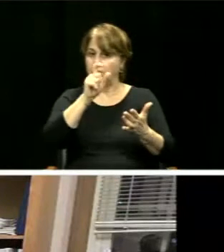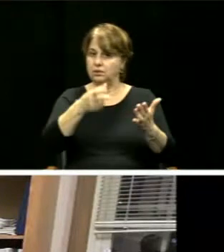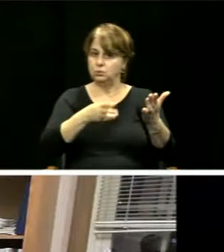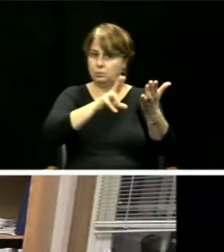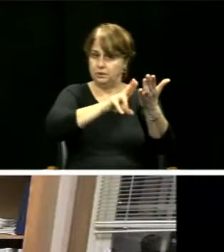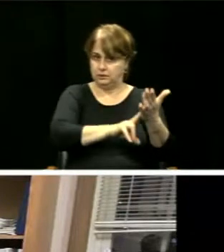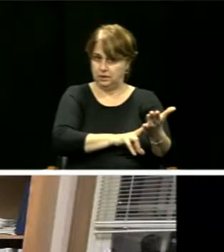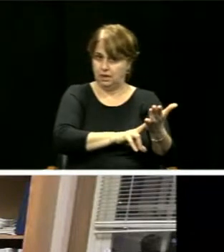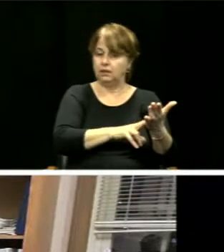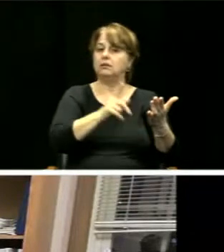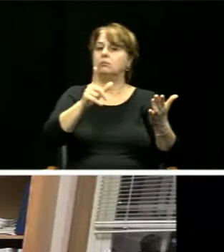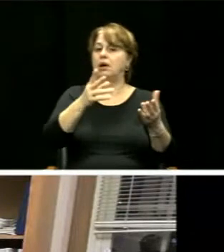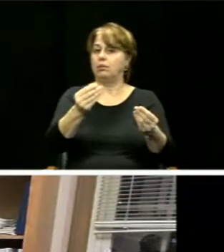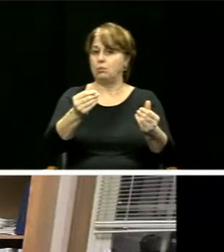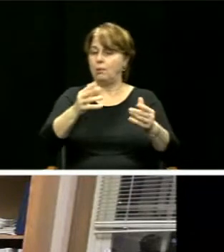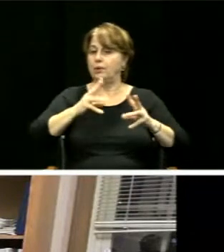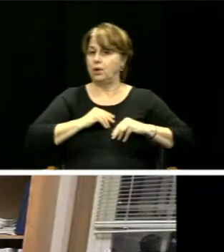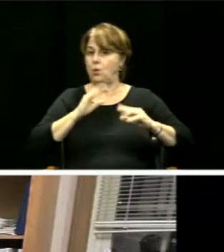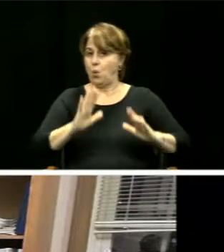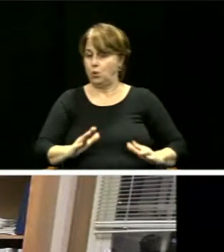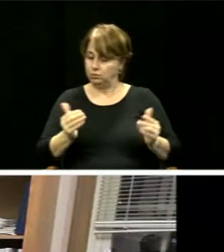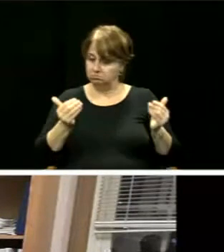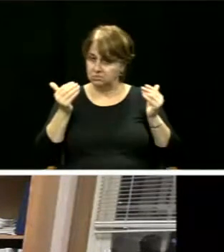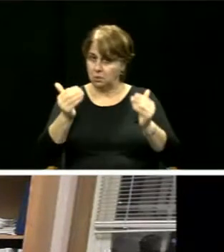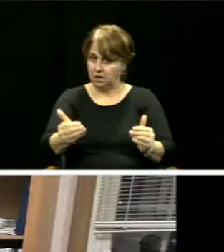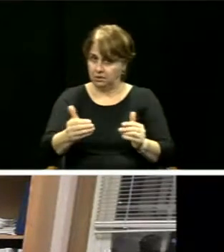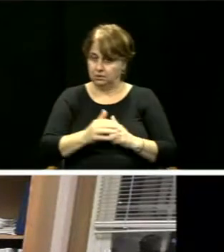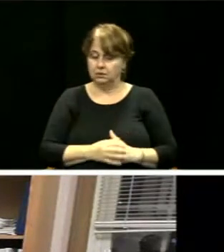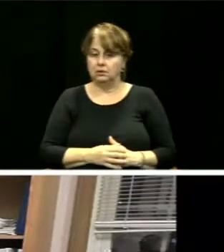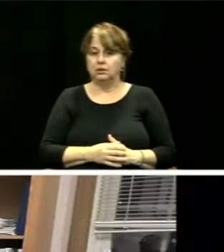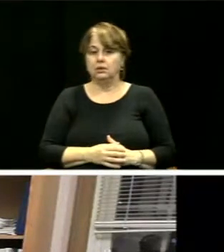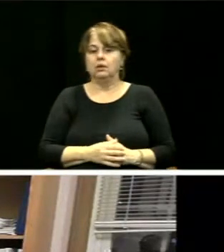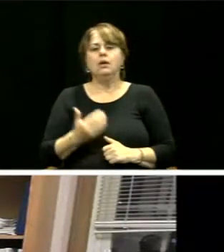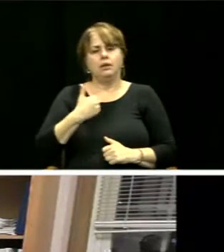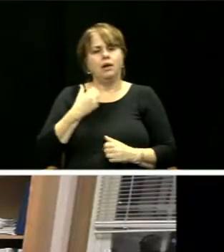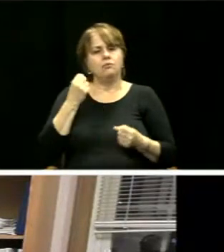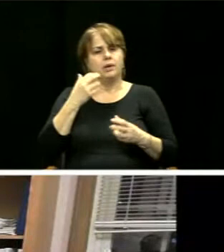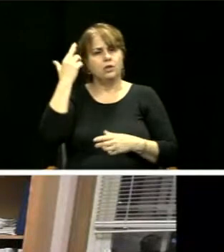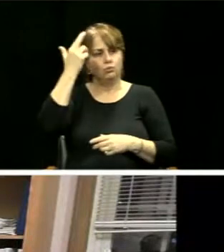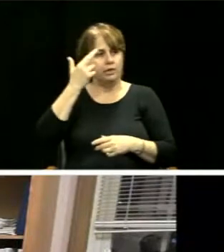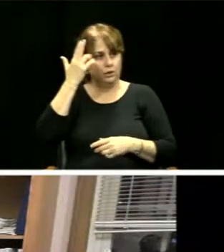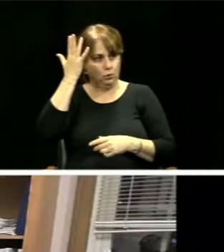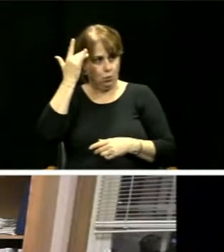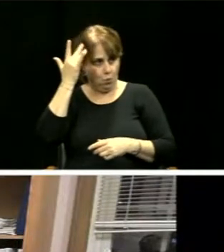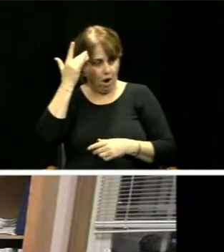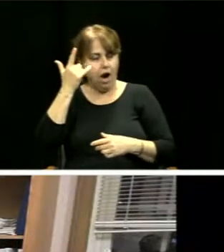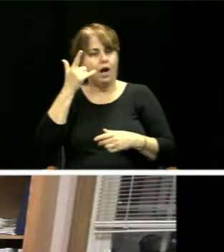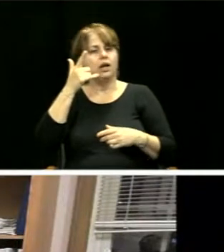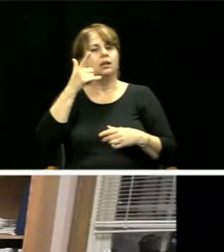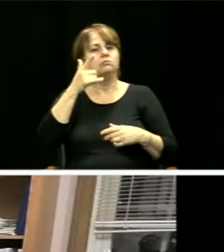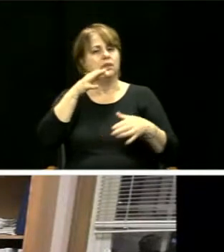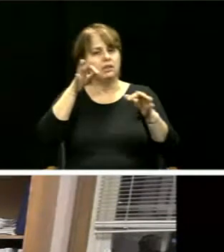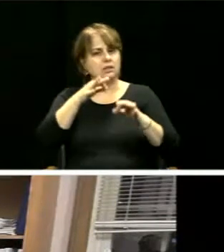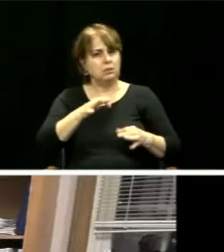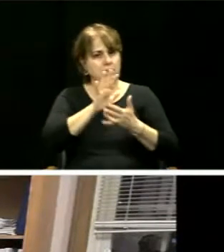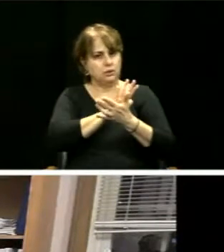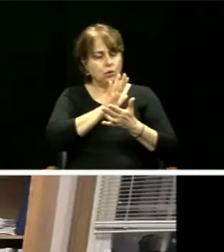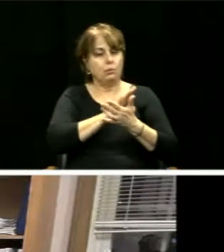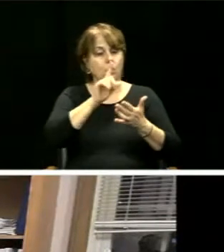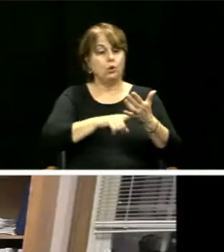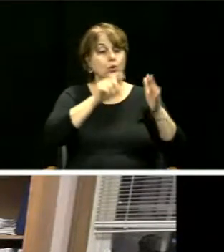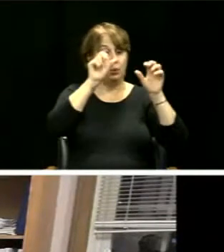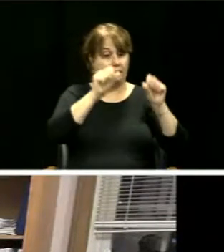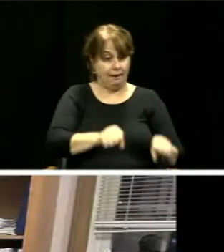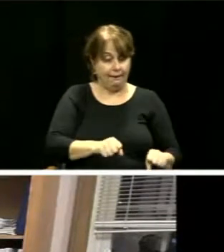the property owners. And that has many reasons why. Some of it spells out in there as to what you can and